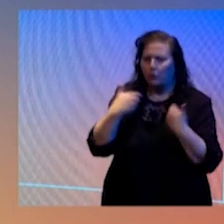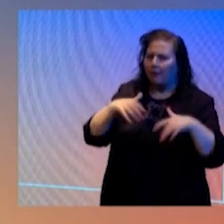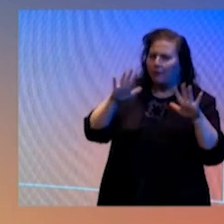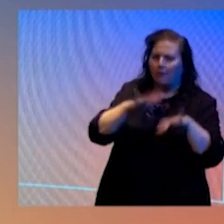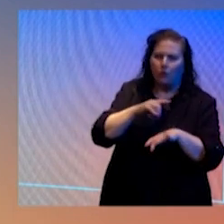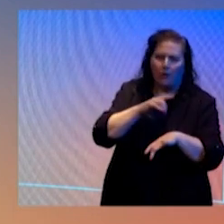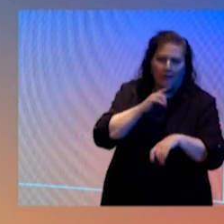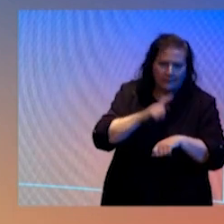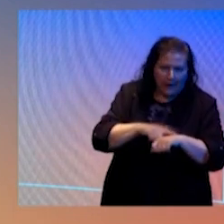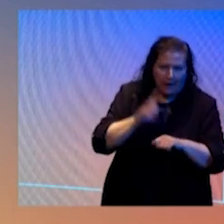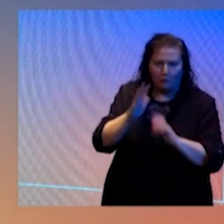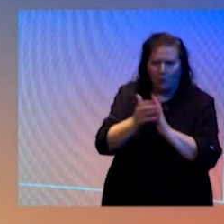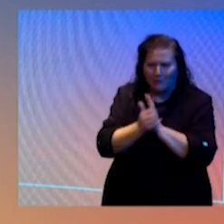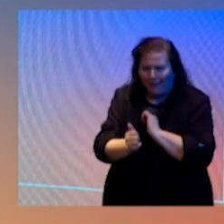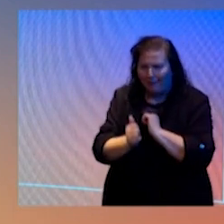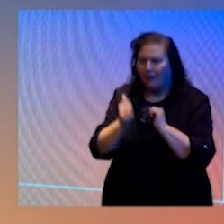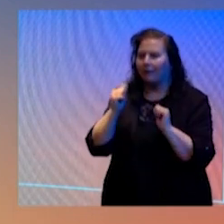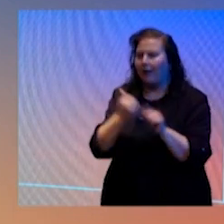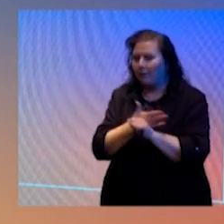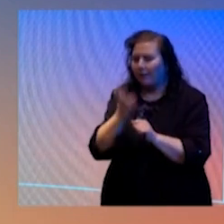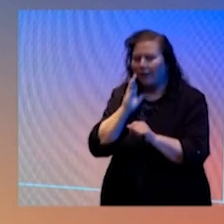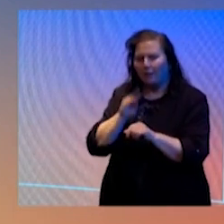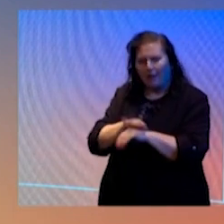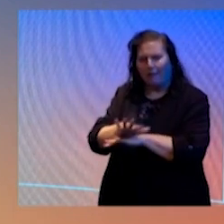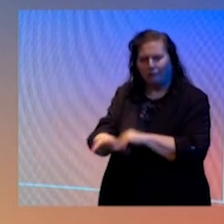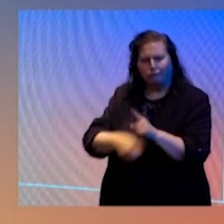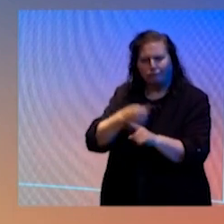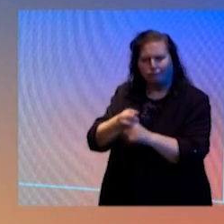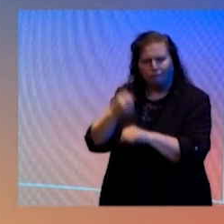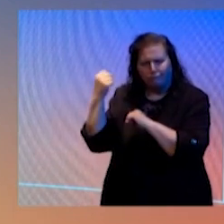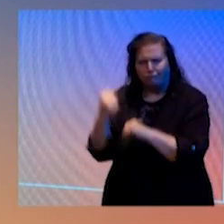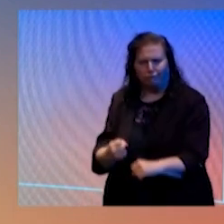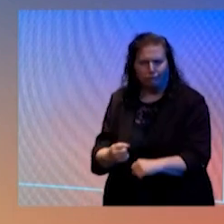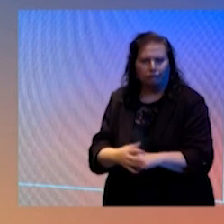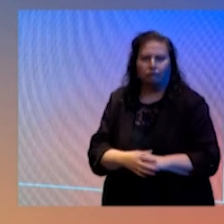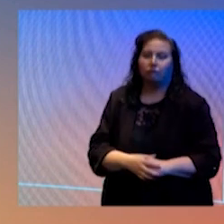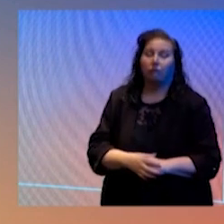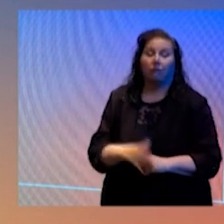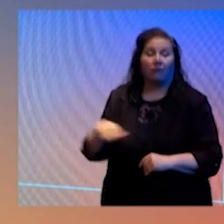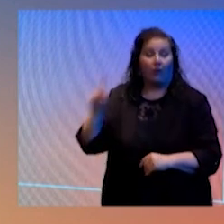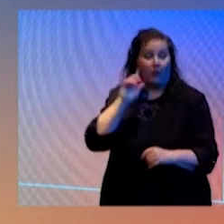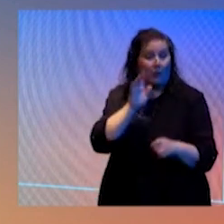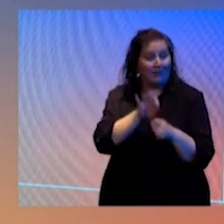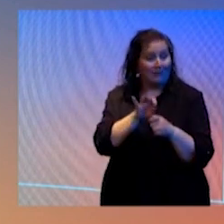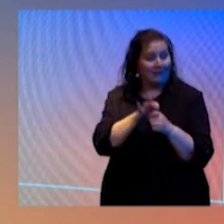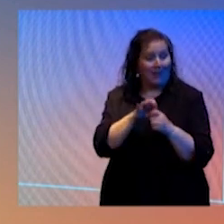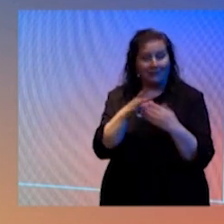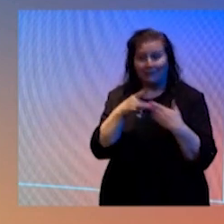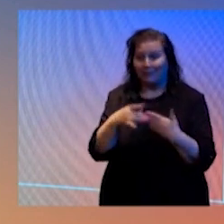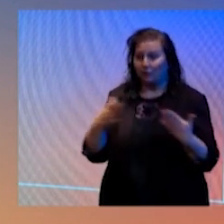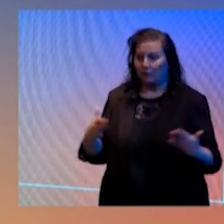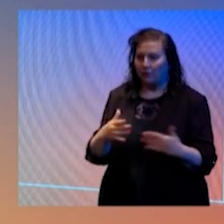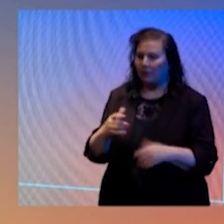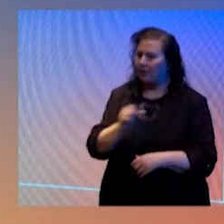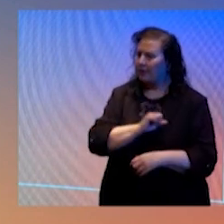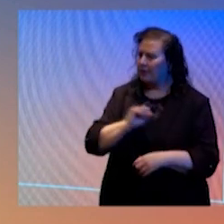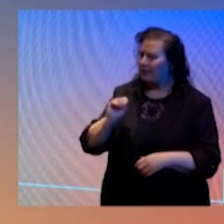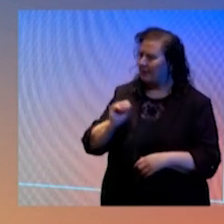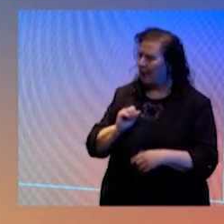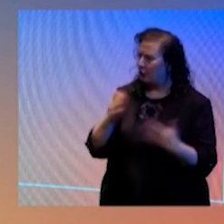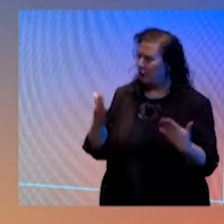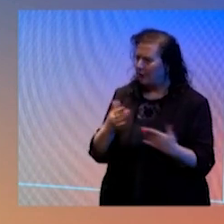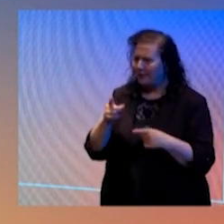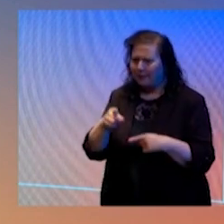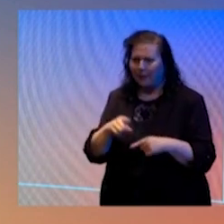care so deeply. We're making a profound difference. I want to thank some of our elected leaders here. I believe Senator Stavisky will be joining us,